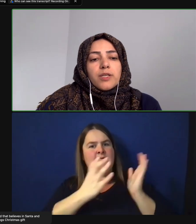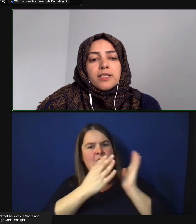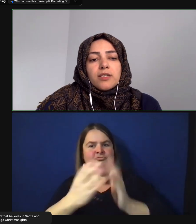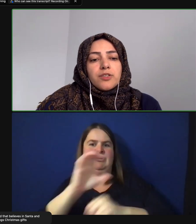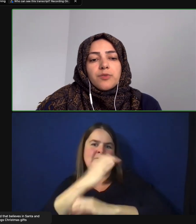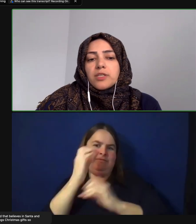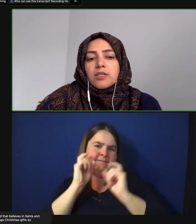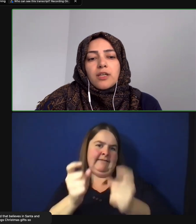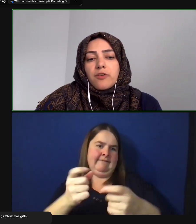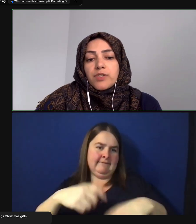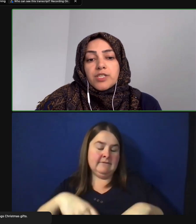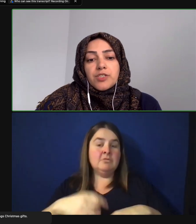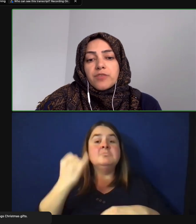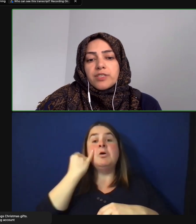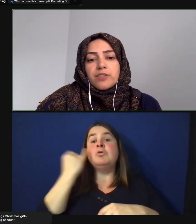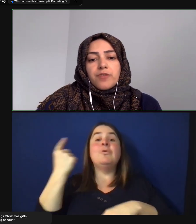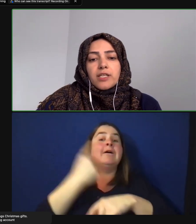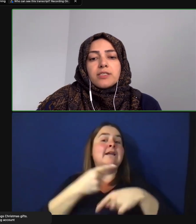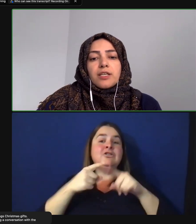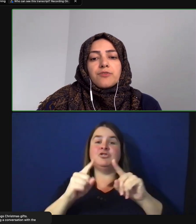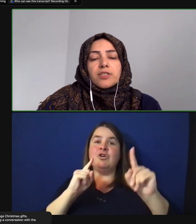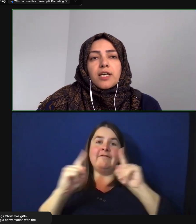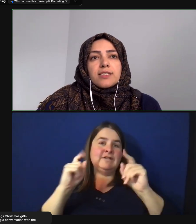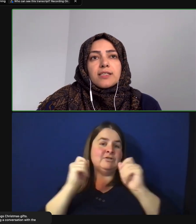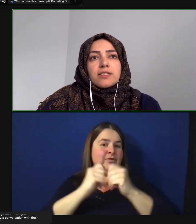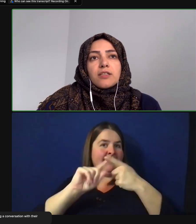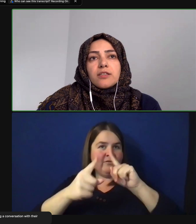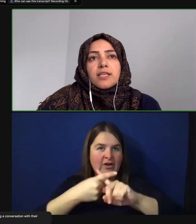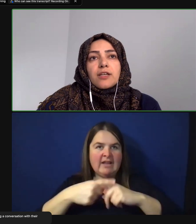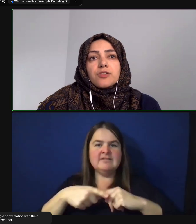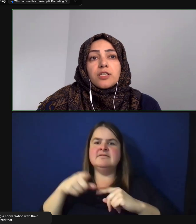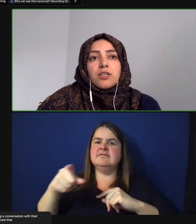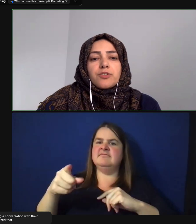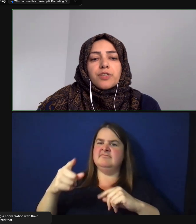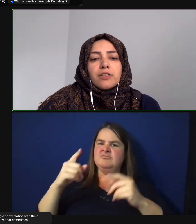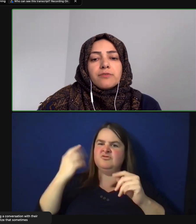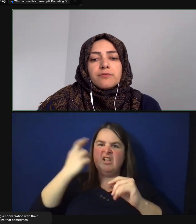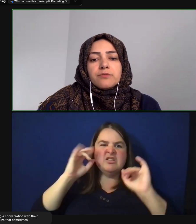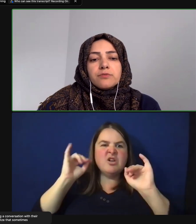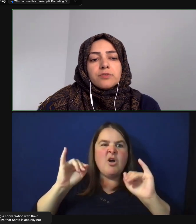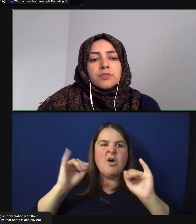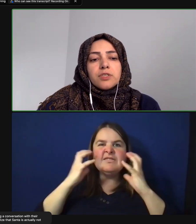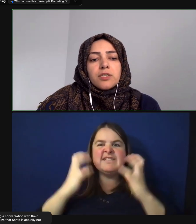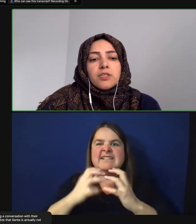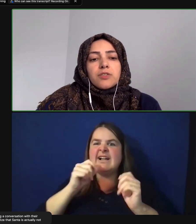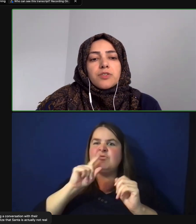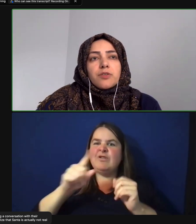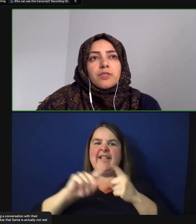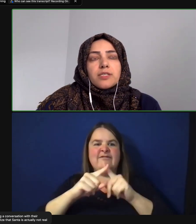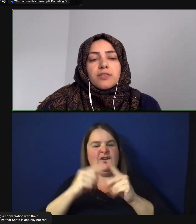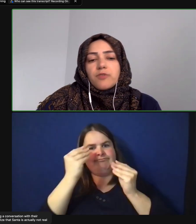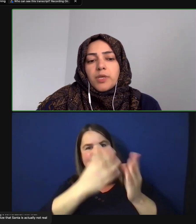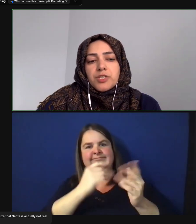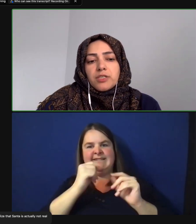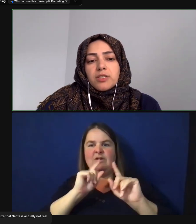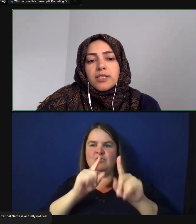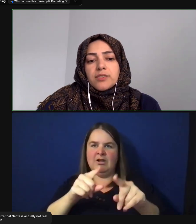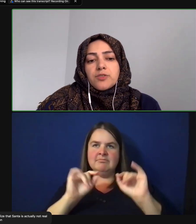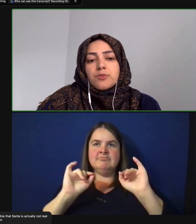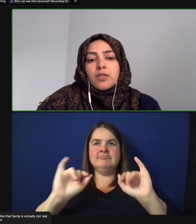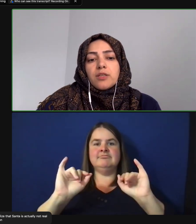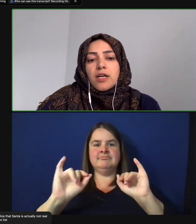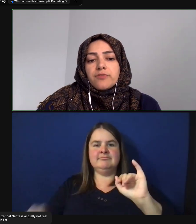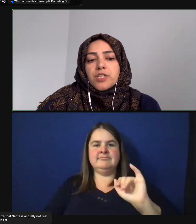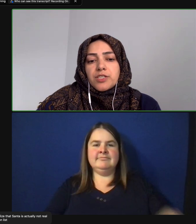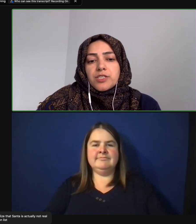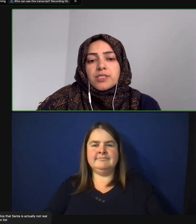So one day during a conversation with their friends, they realize that Santa is actually not real. So this information leads